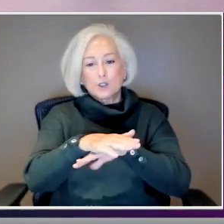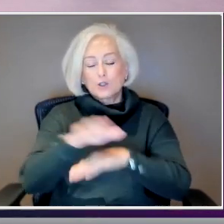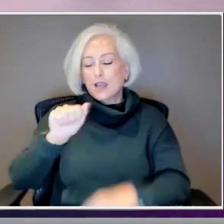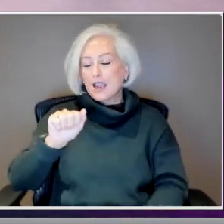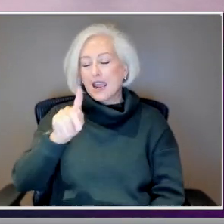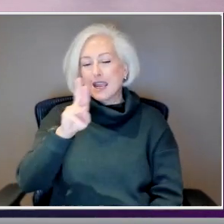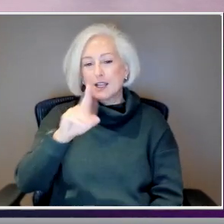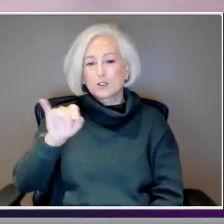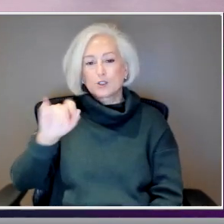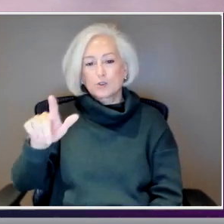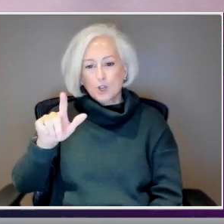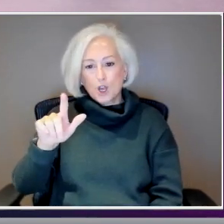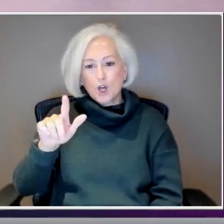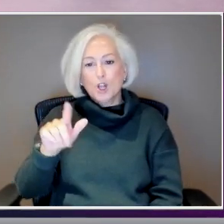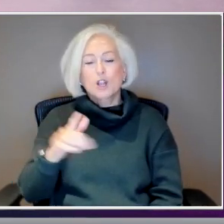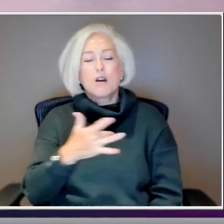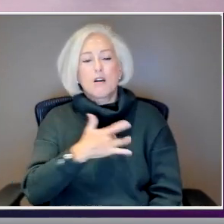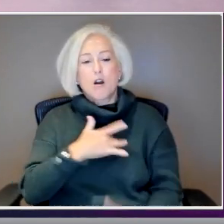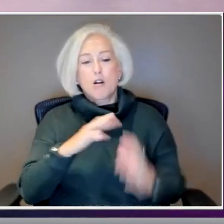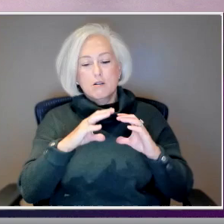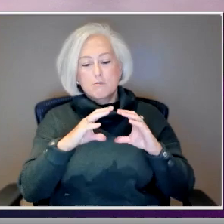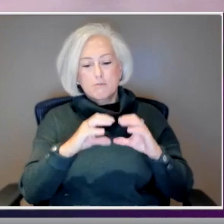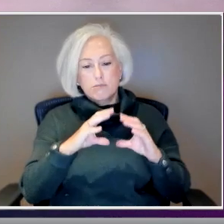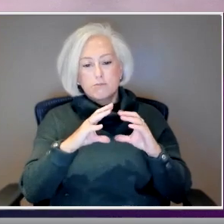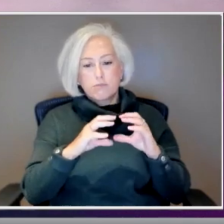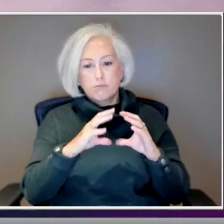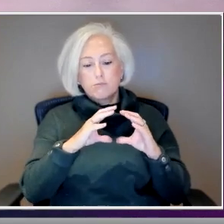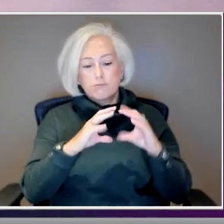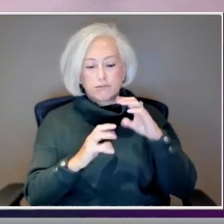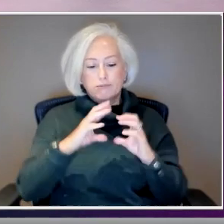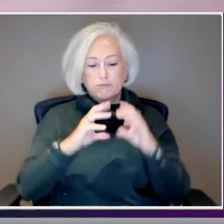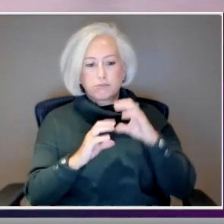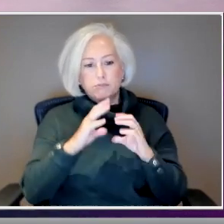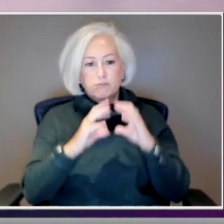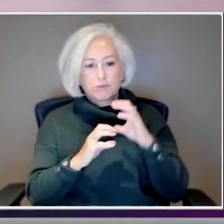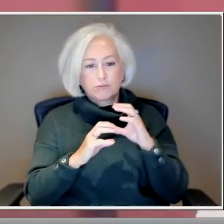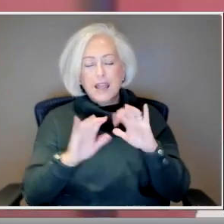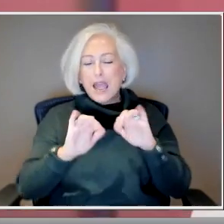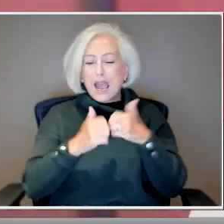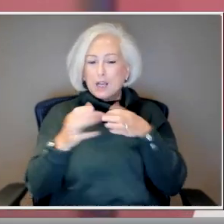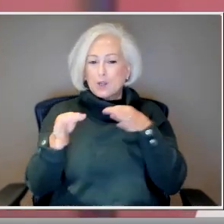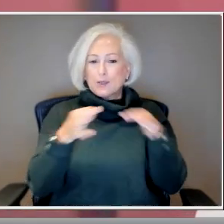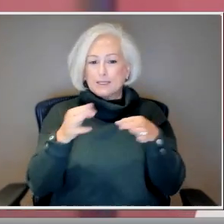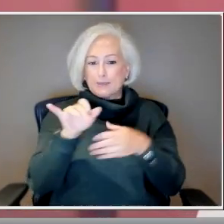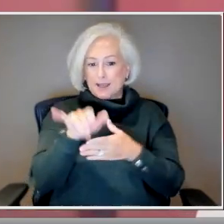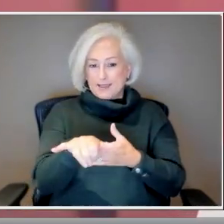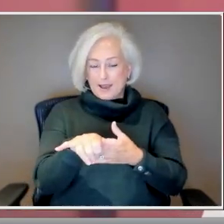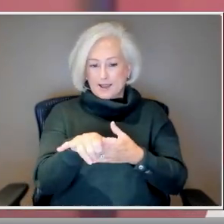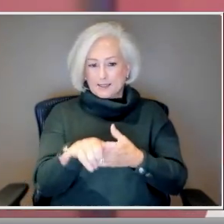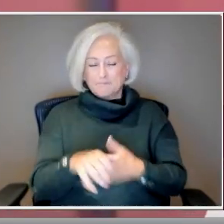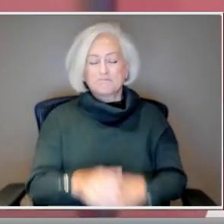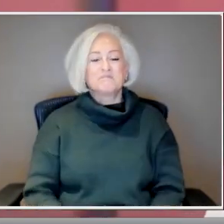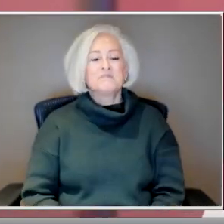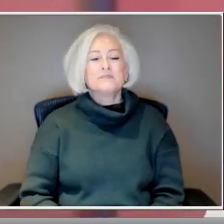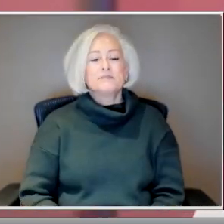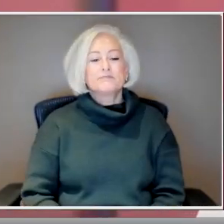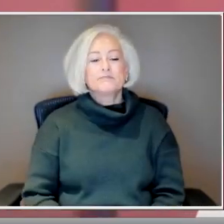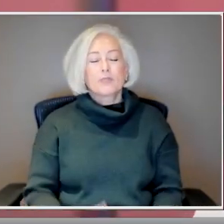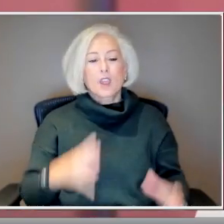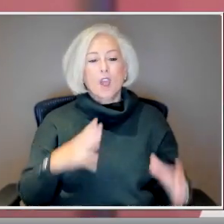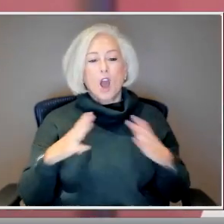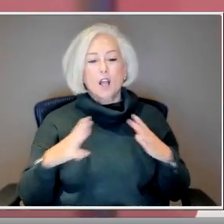would you explain what that is to someone without a medical degree? Well, let's see. So holiday heart is more of